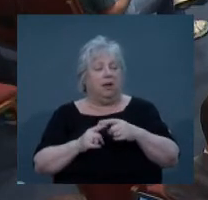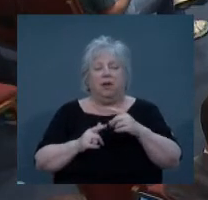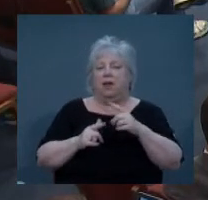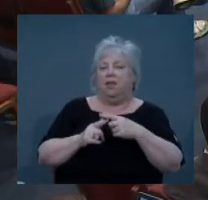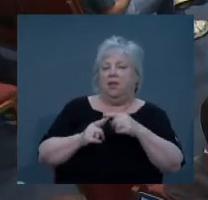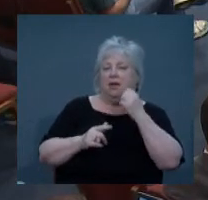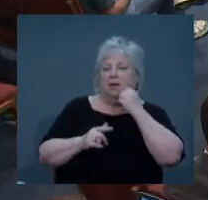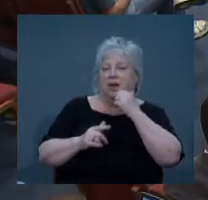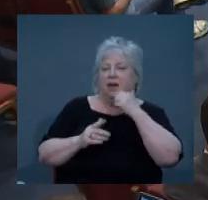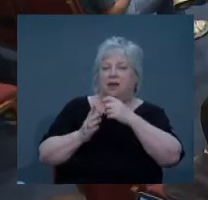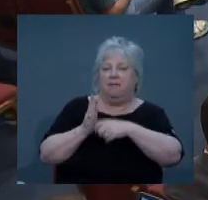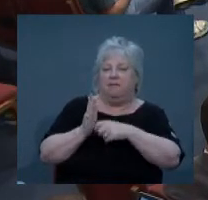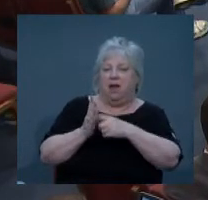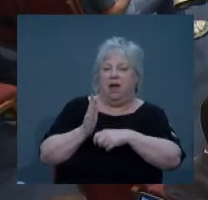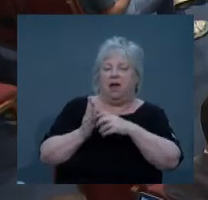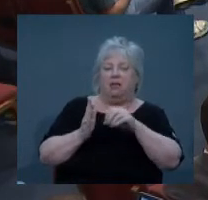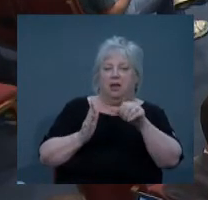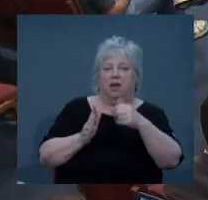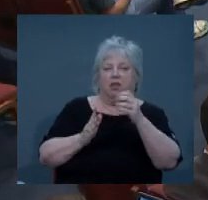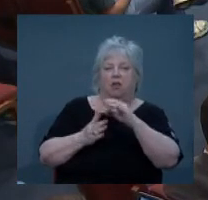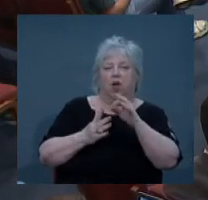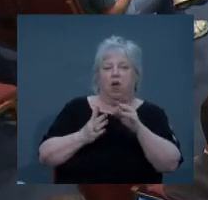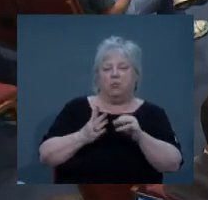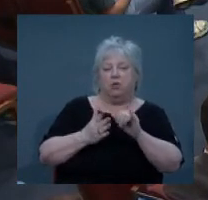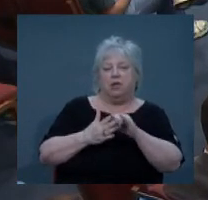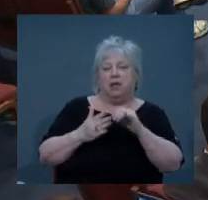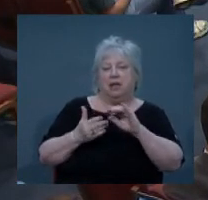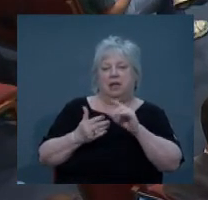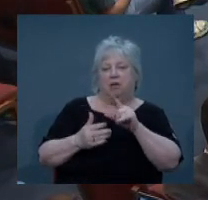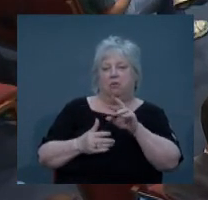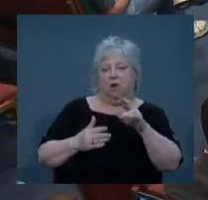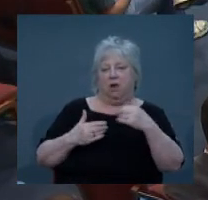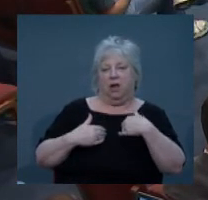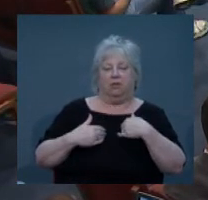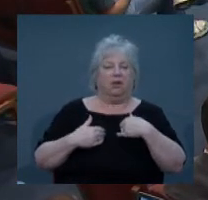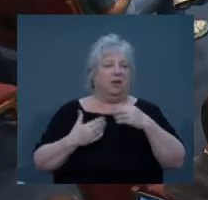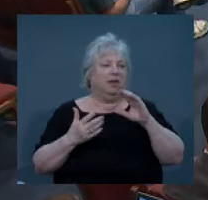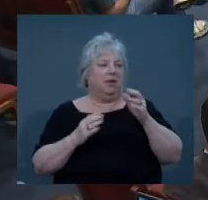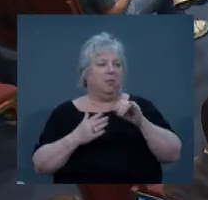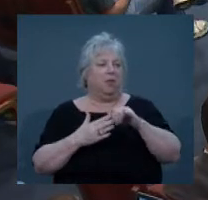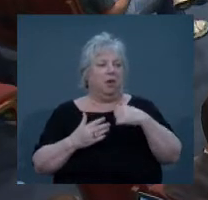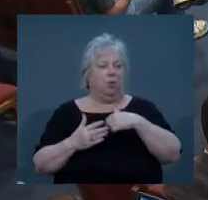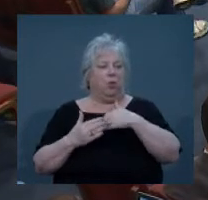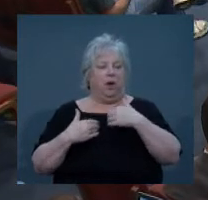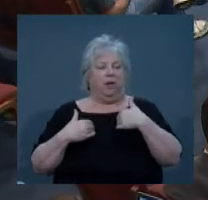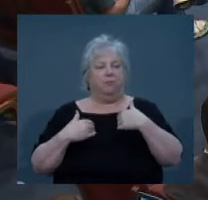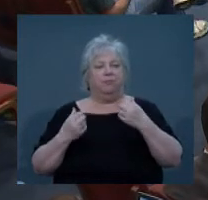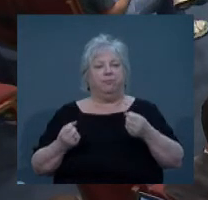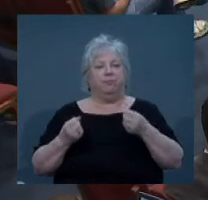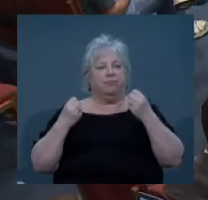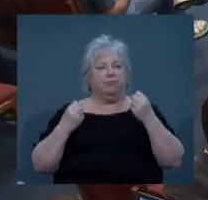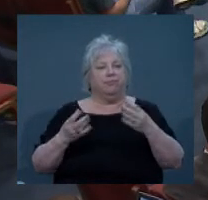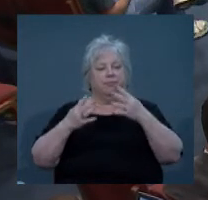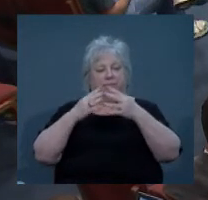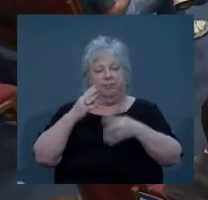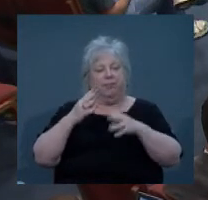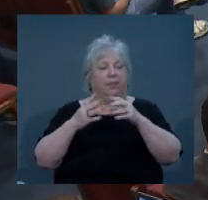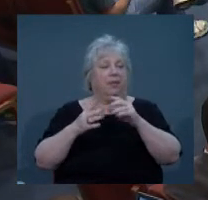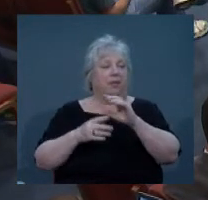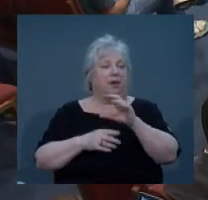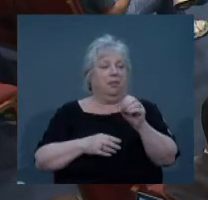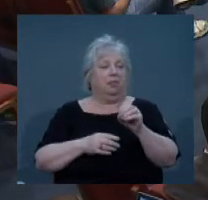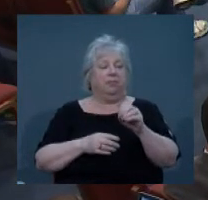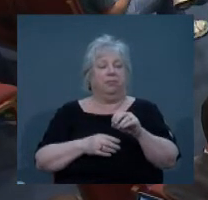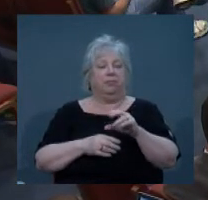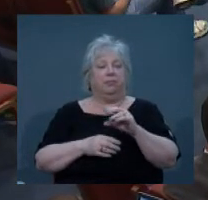other options that the city has. Because it seems like we have a host of companies, some of them